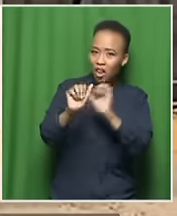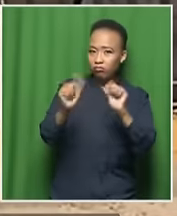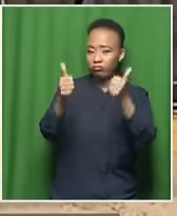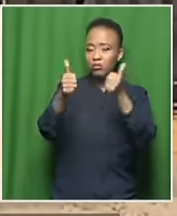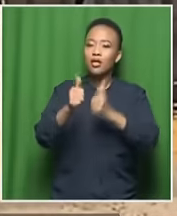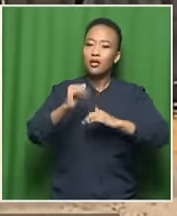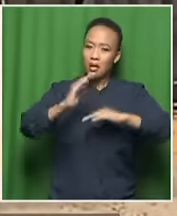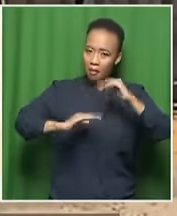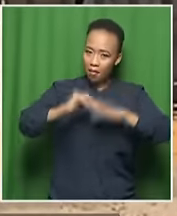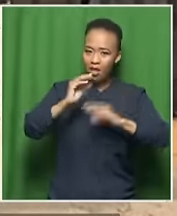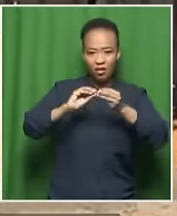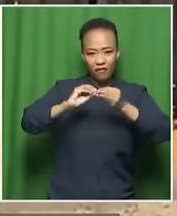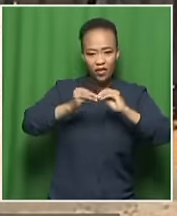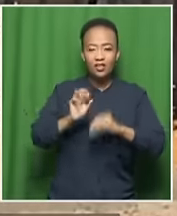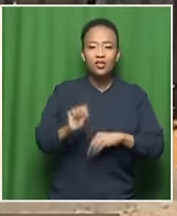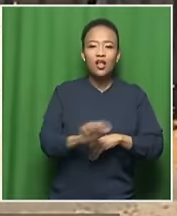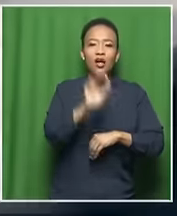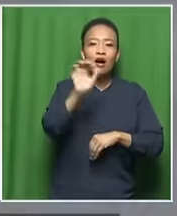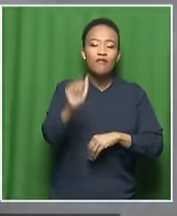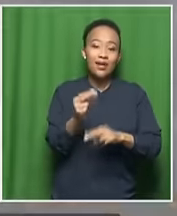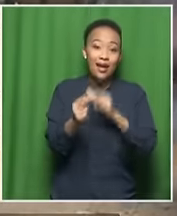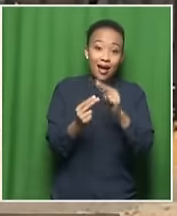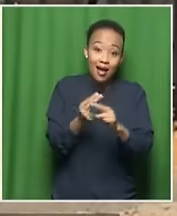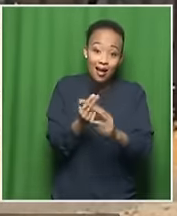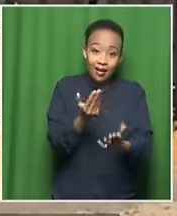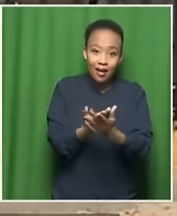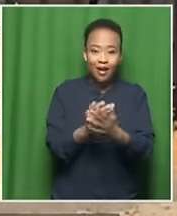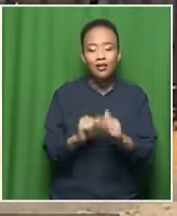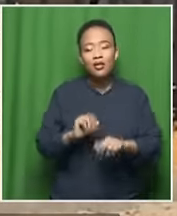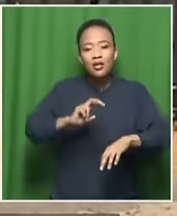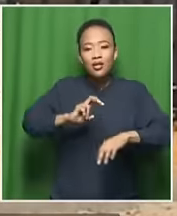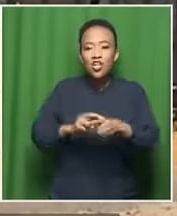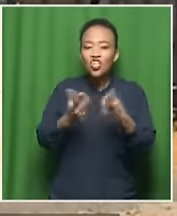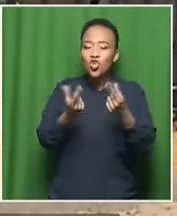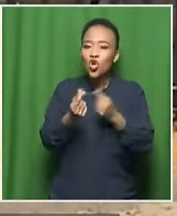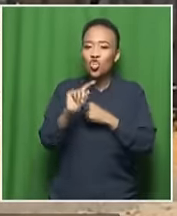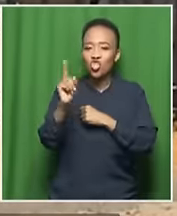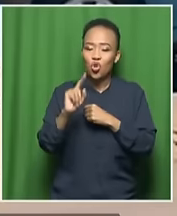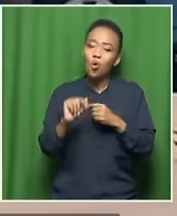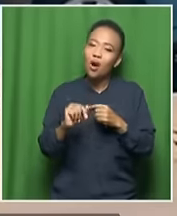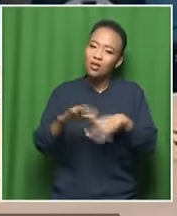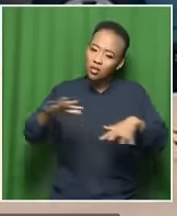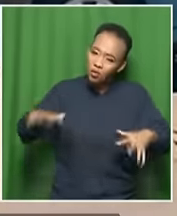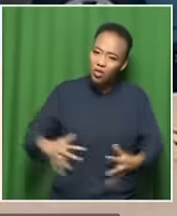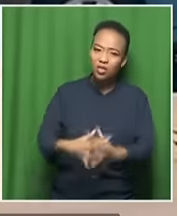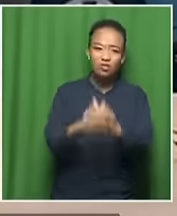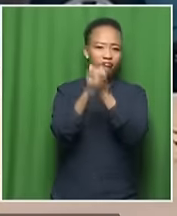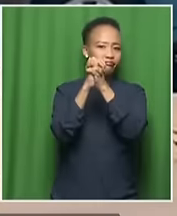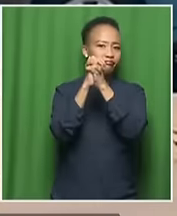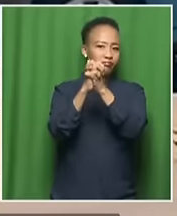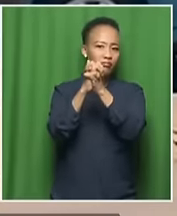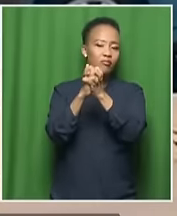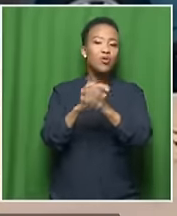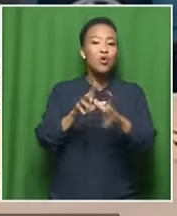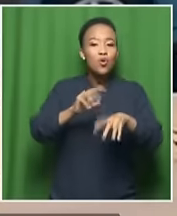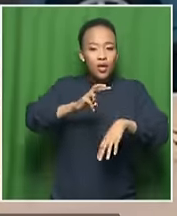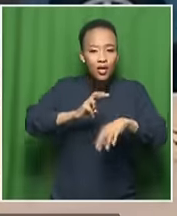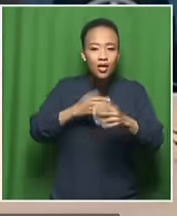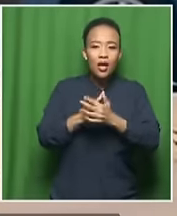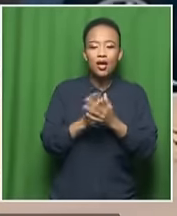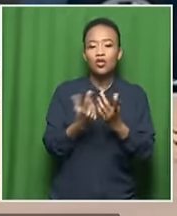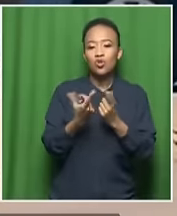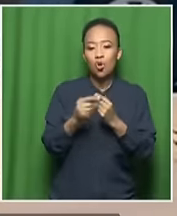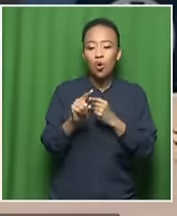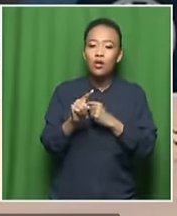are realizing that we must take hands. And that is why the fact that we can take hands,